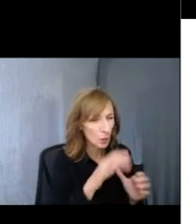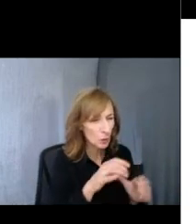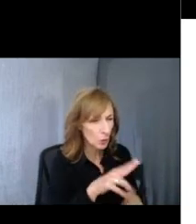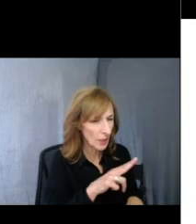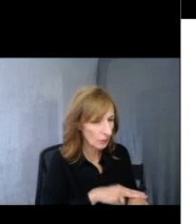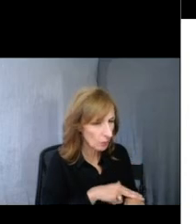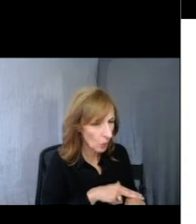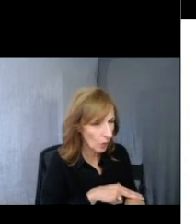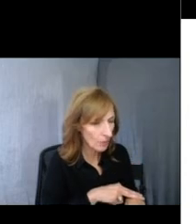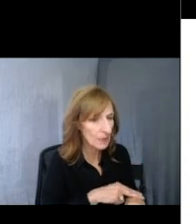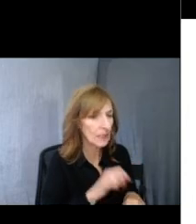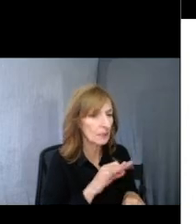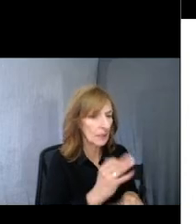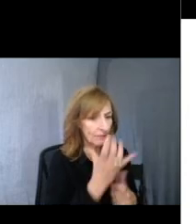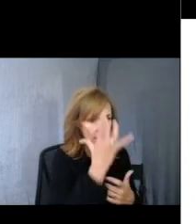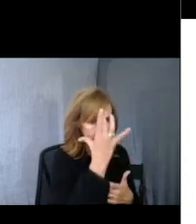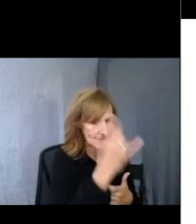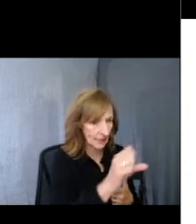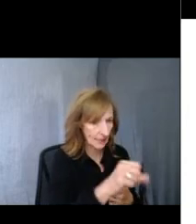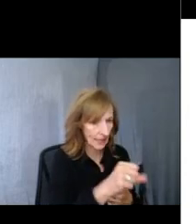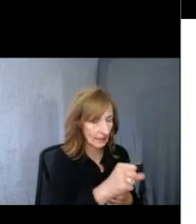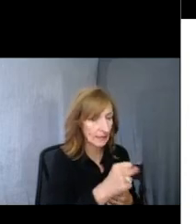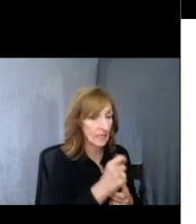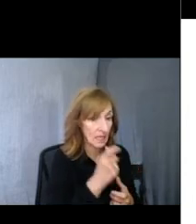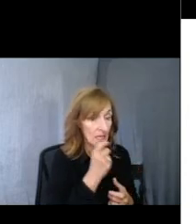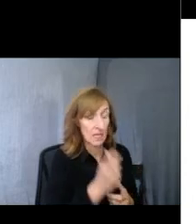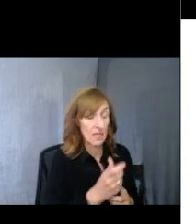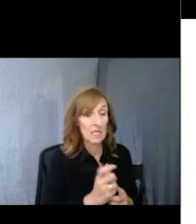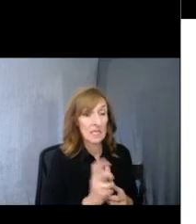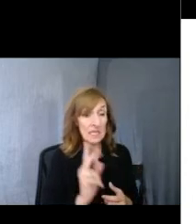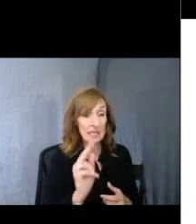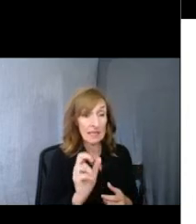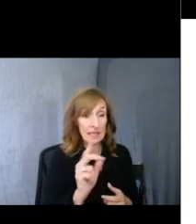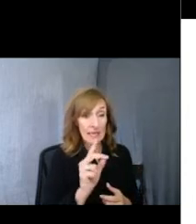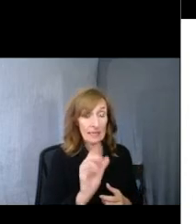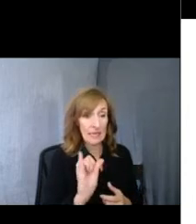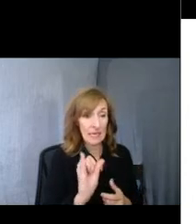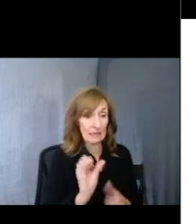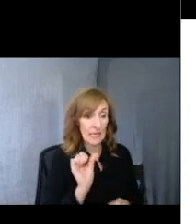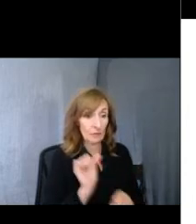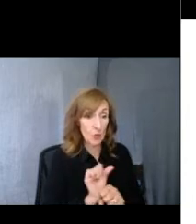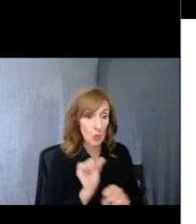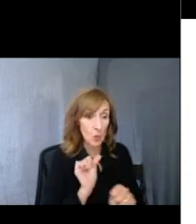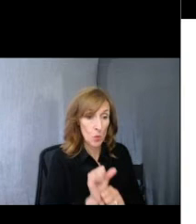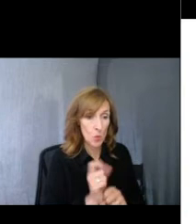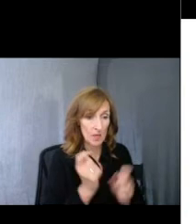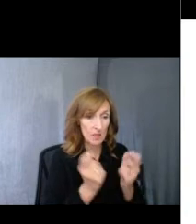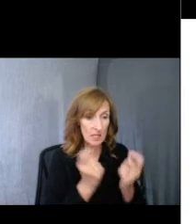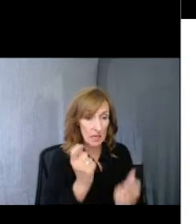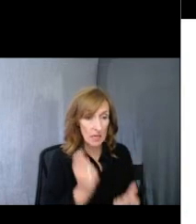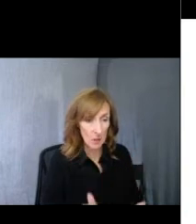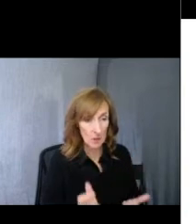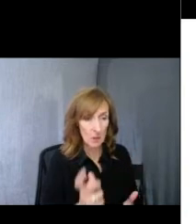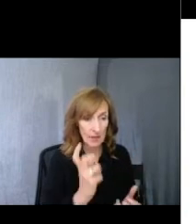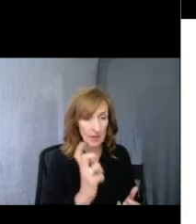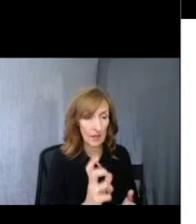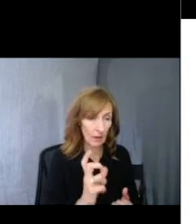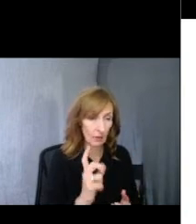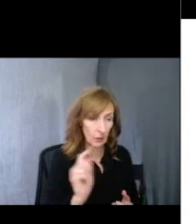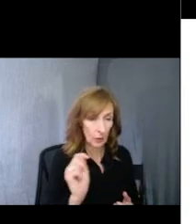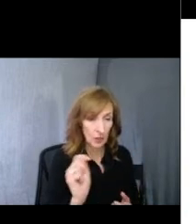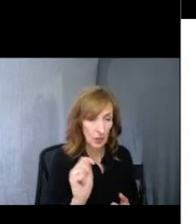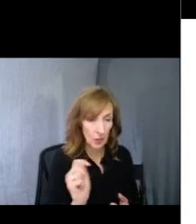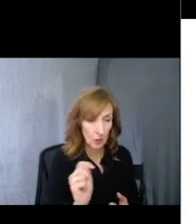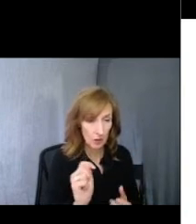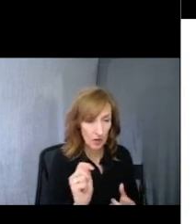that your kidneys also have to work to dilute your urine. So again, we just went through Oktoberfest. Probably your cat's not participating